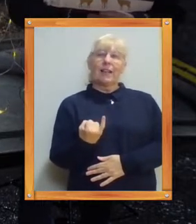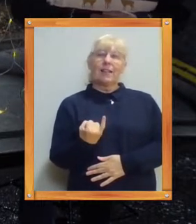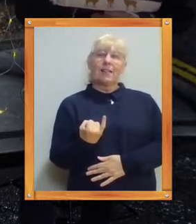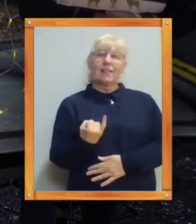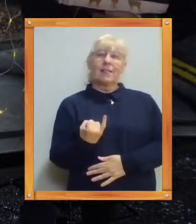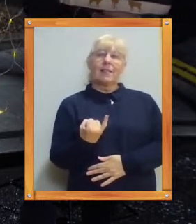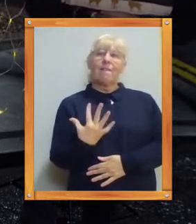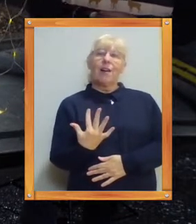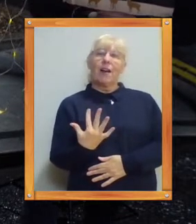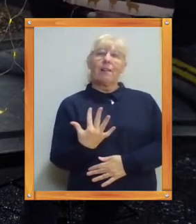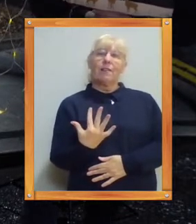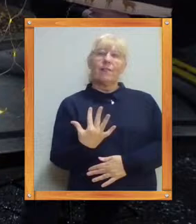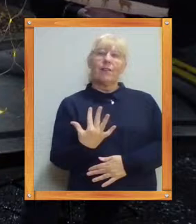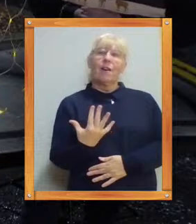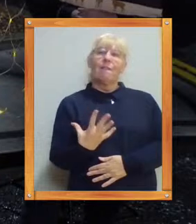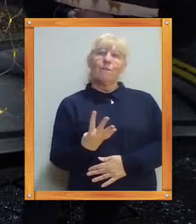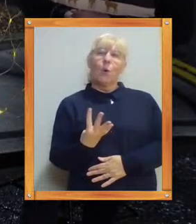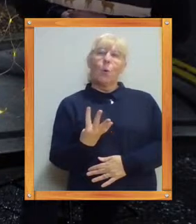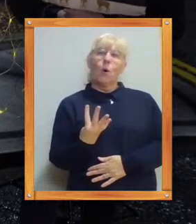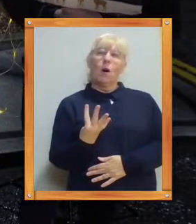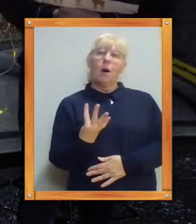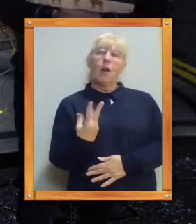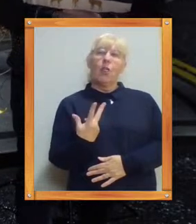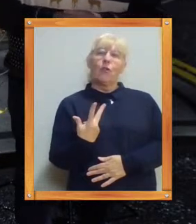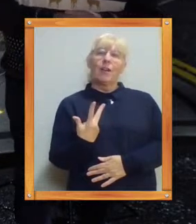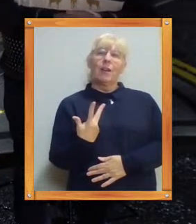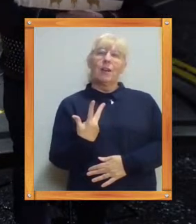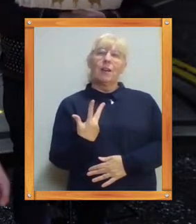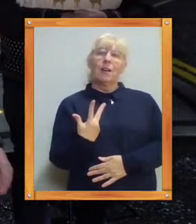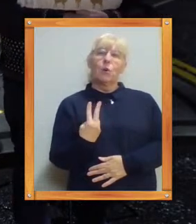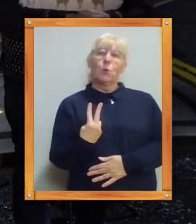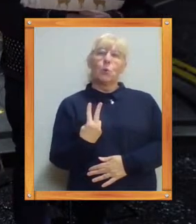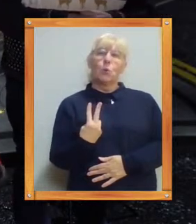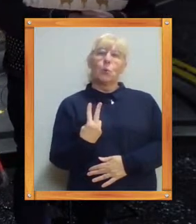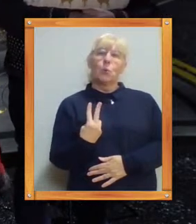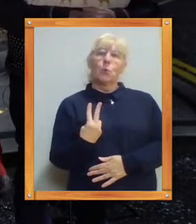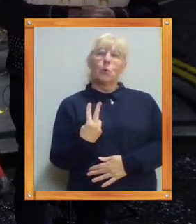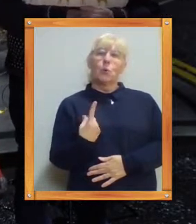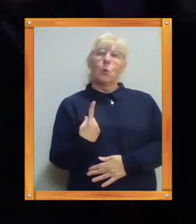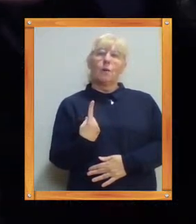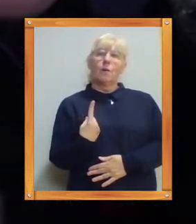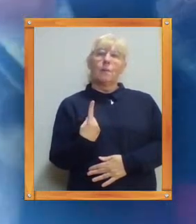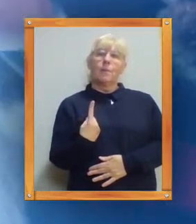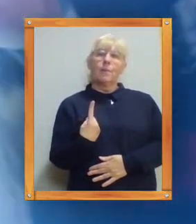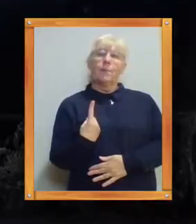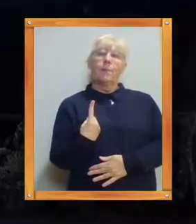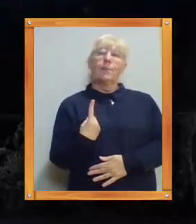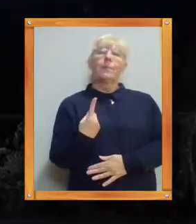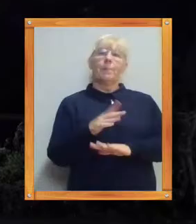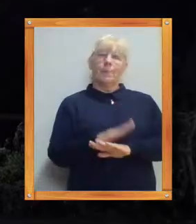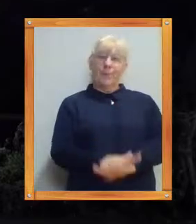6, 5, 4, 3, 2, 1.